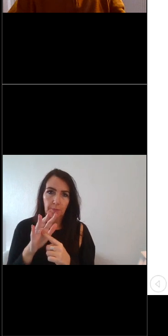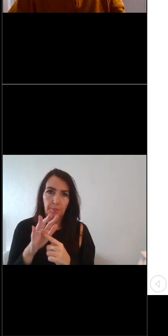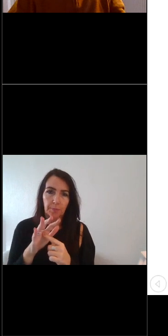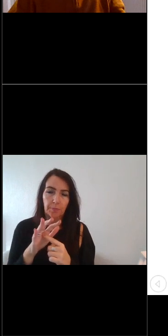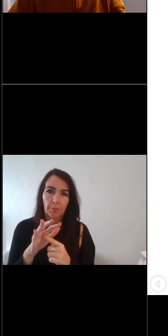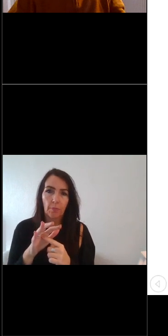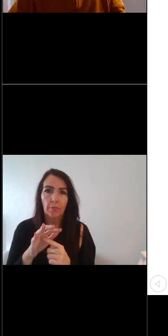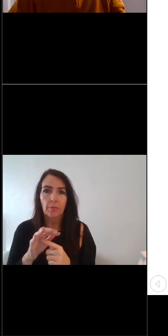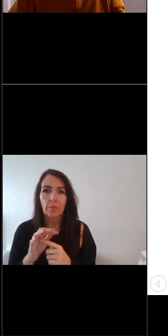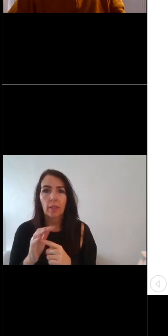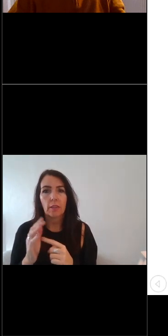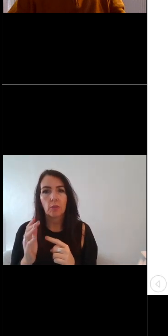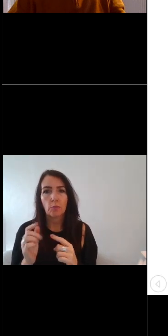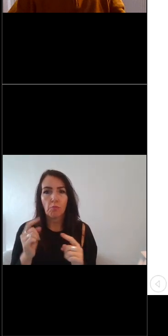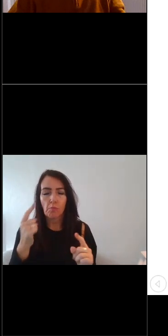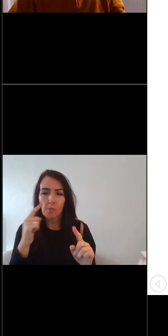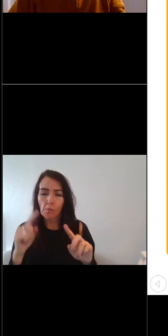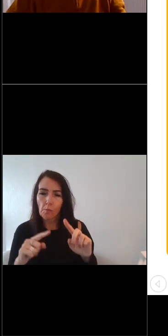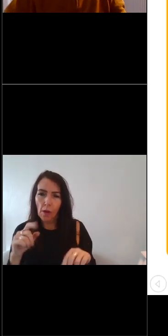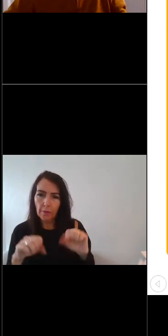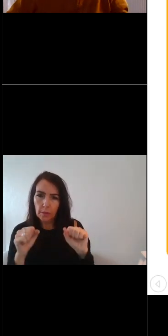basic literacy at the start of the plan.